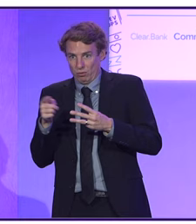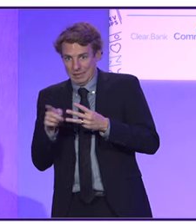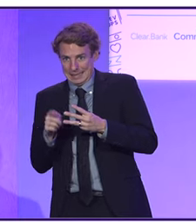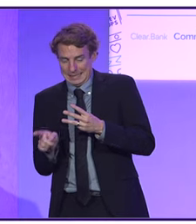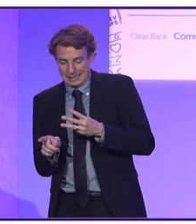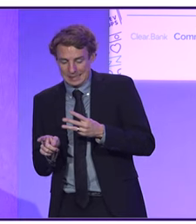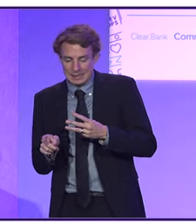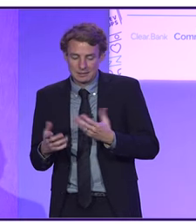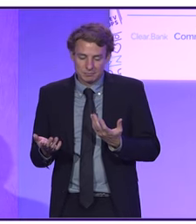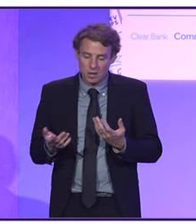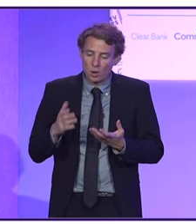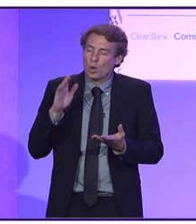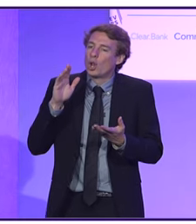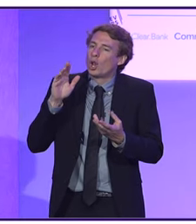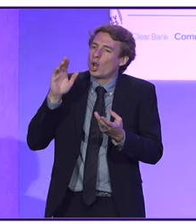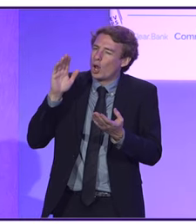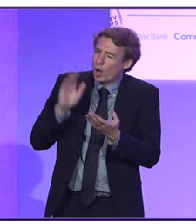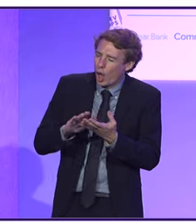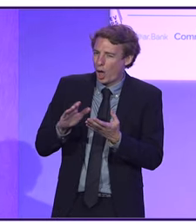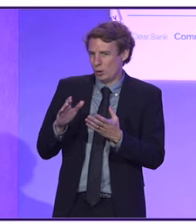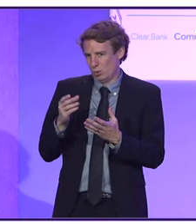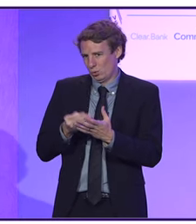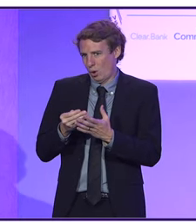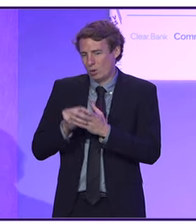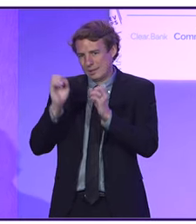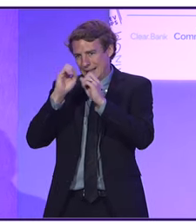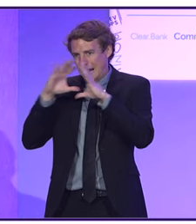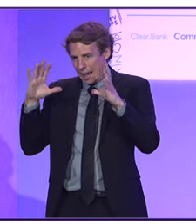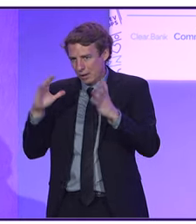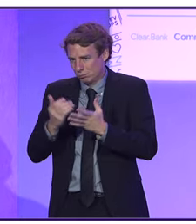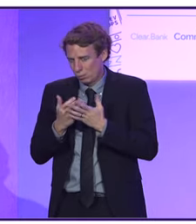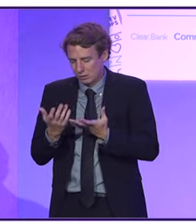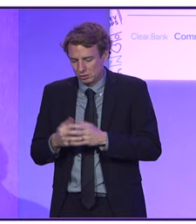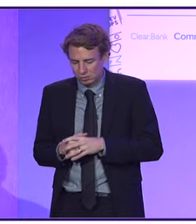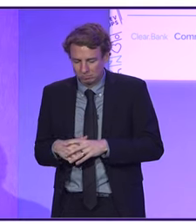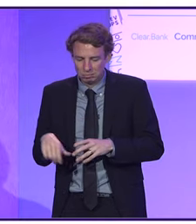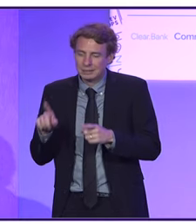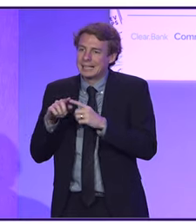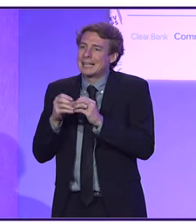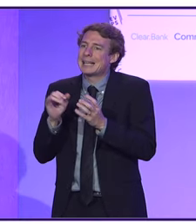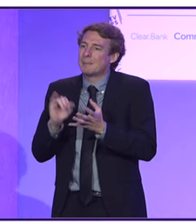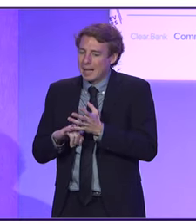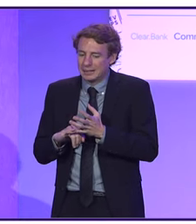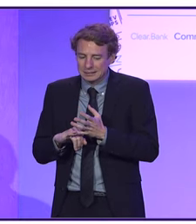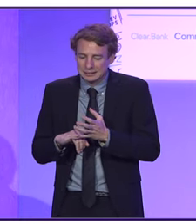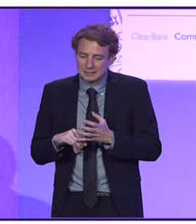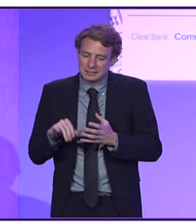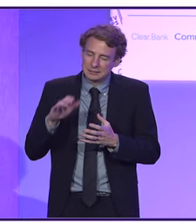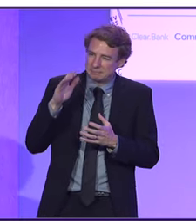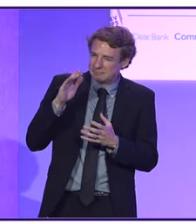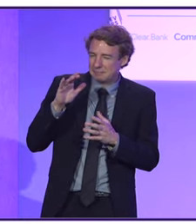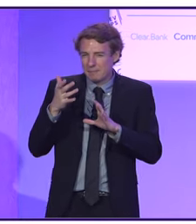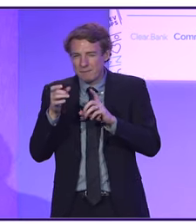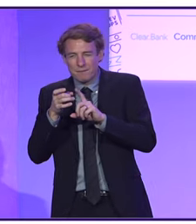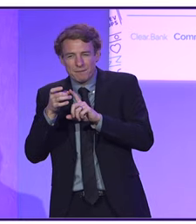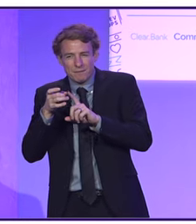the way. You've got the low-cost cloud storage. You have the EBS, sort of magnetic EBS volumes at the top, slightly faster, not